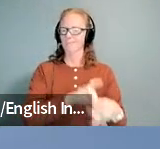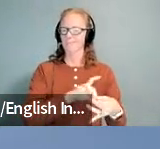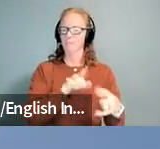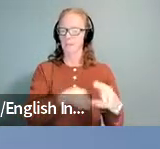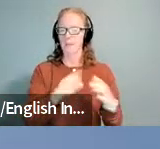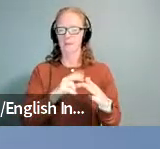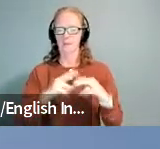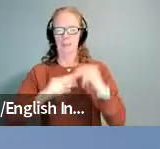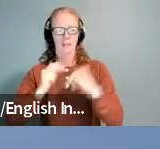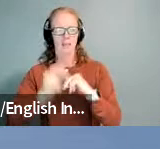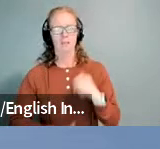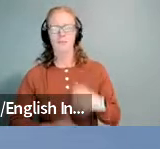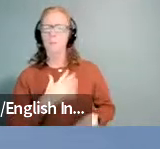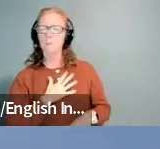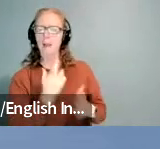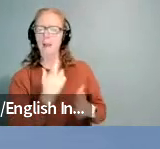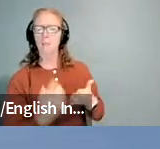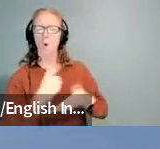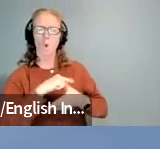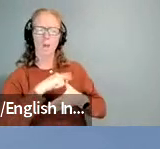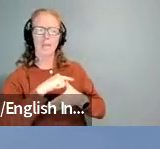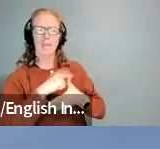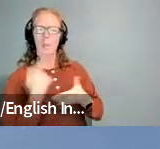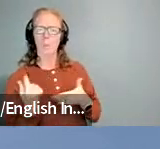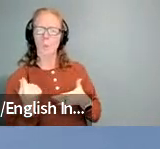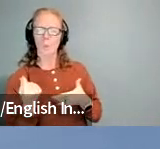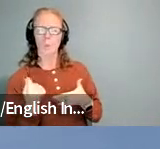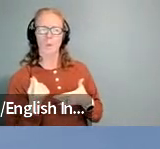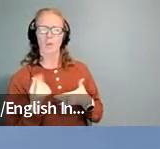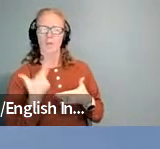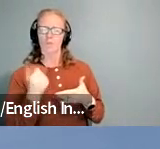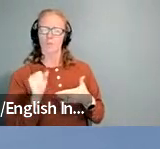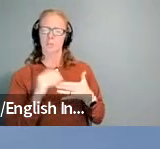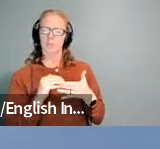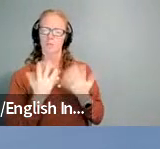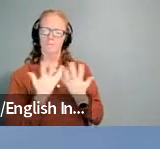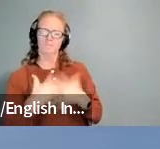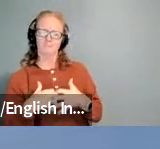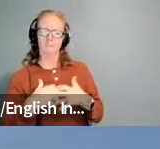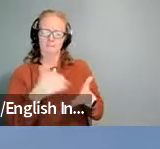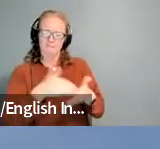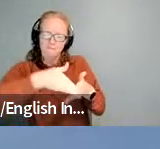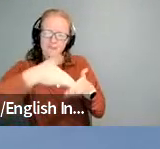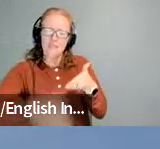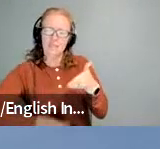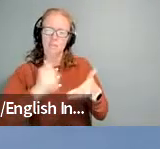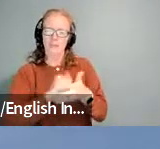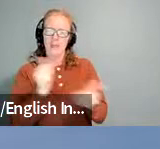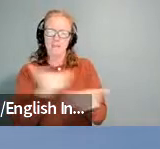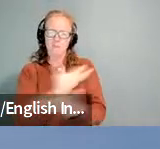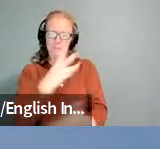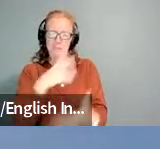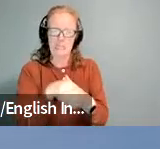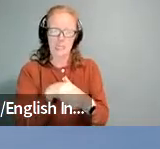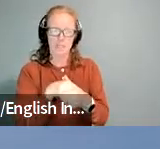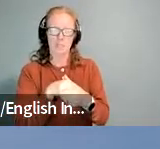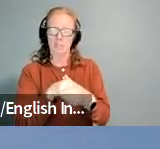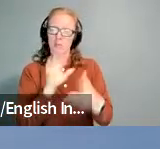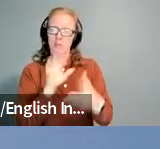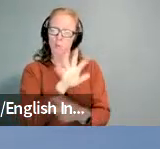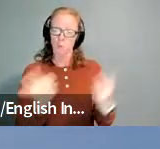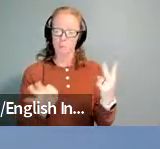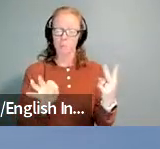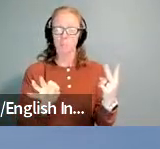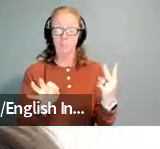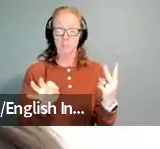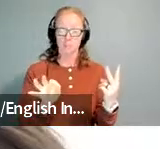is trying to get this done in a fashion that engages people and the choices that we